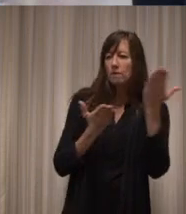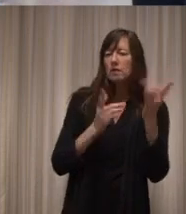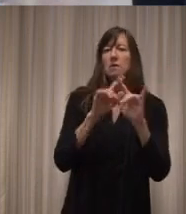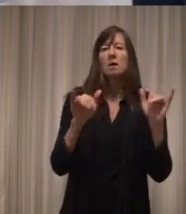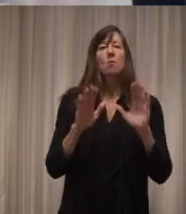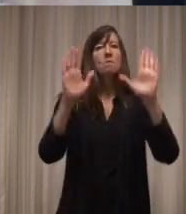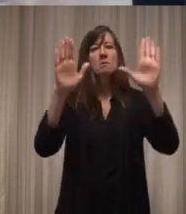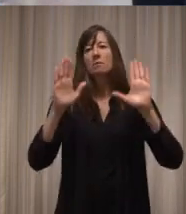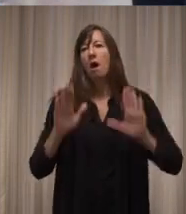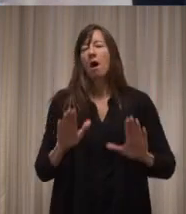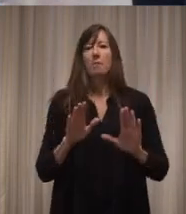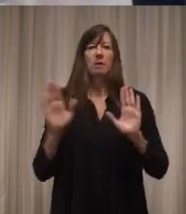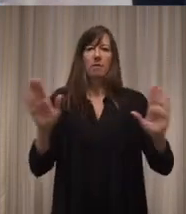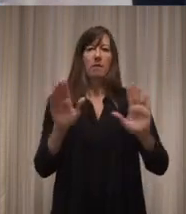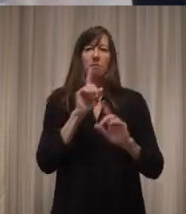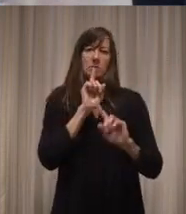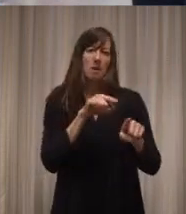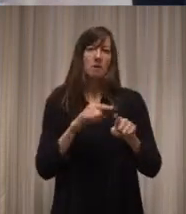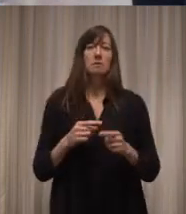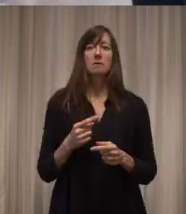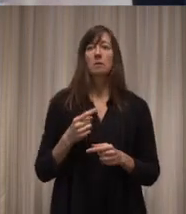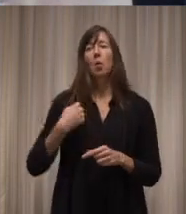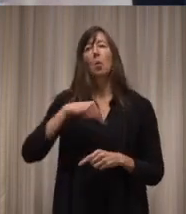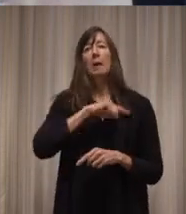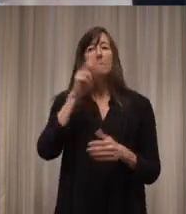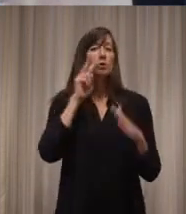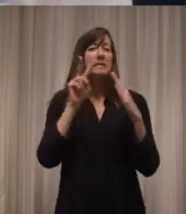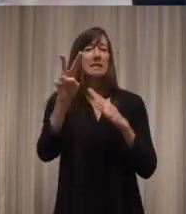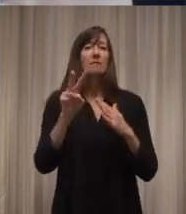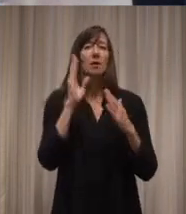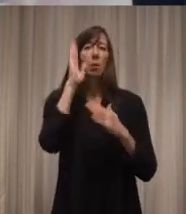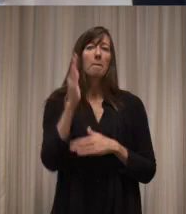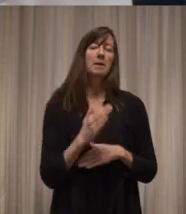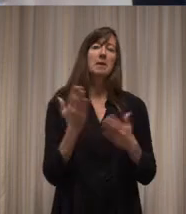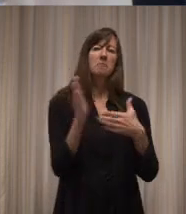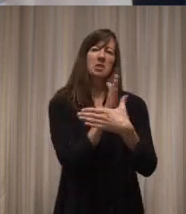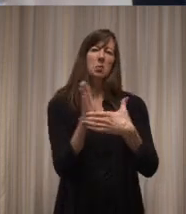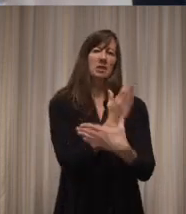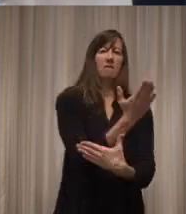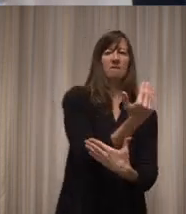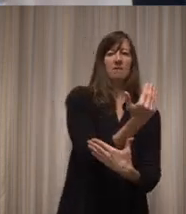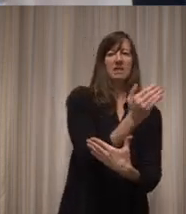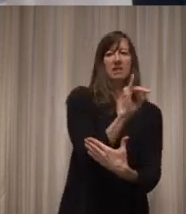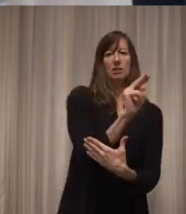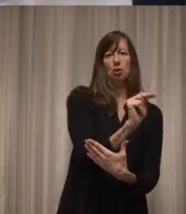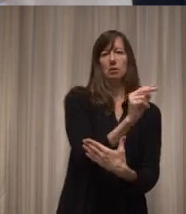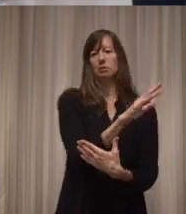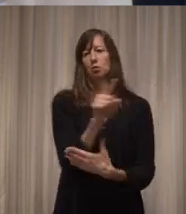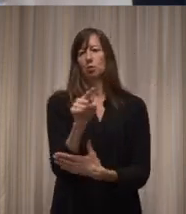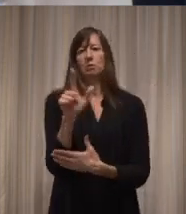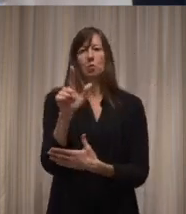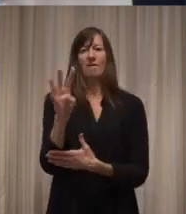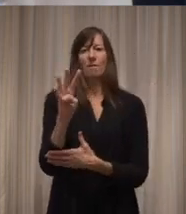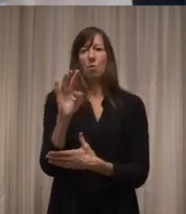their response. We received, depending on where you are in the county, somewhere between 15 and 24 inches. Down at our house